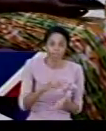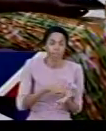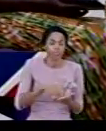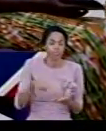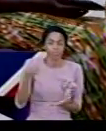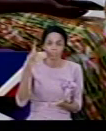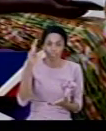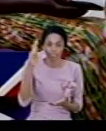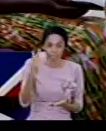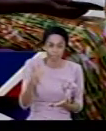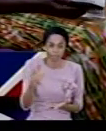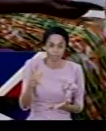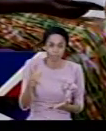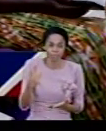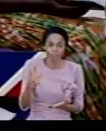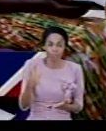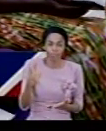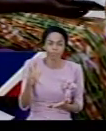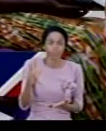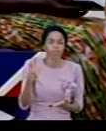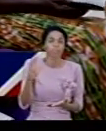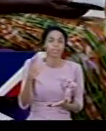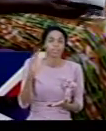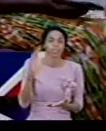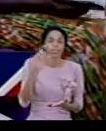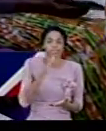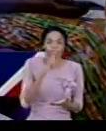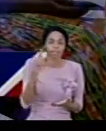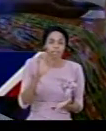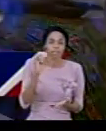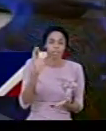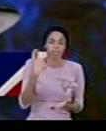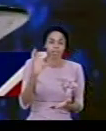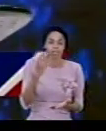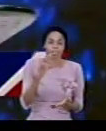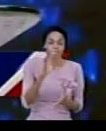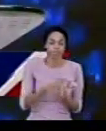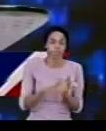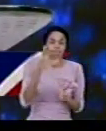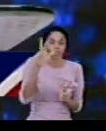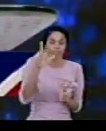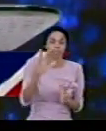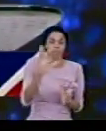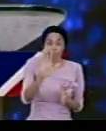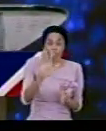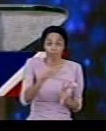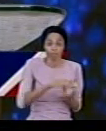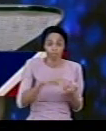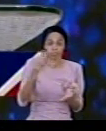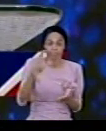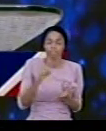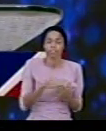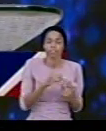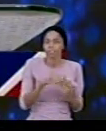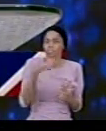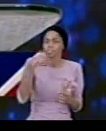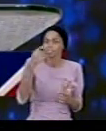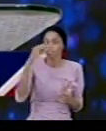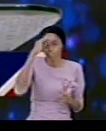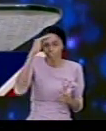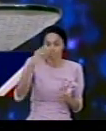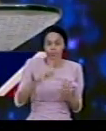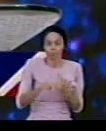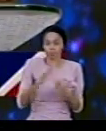3. Zechariah chapter 5, verse 3. Then said he unto me,